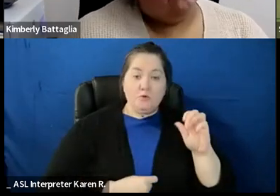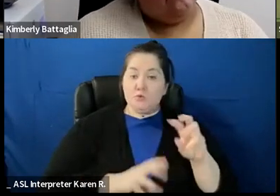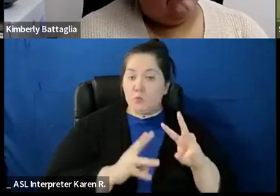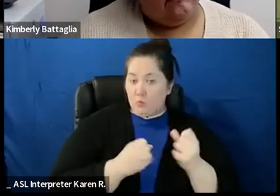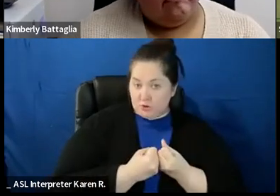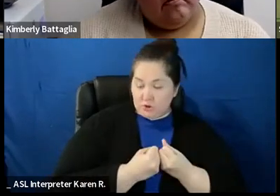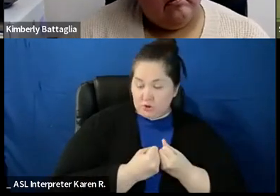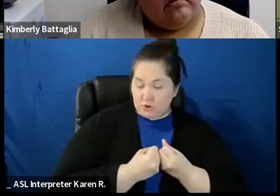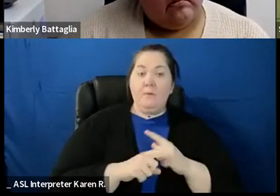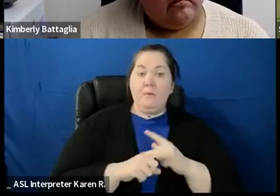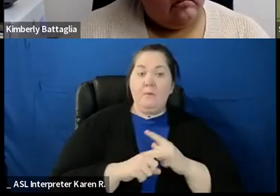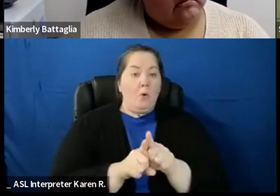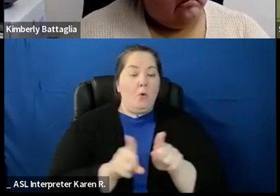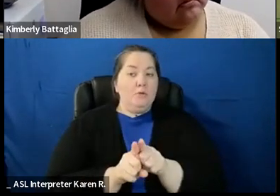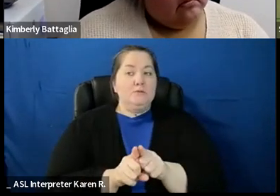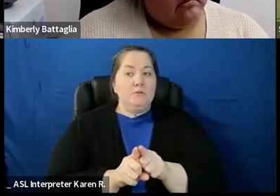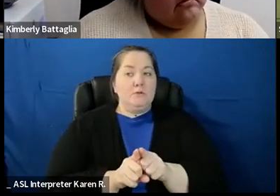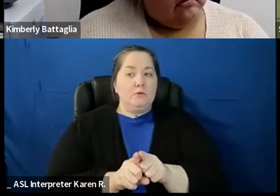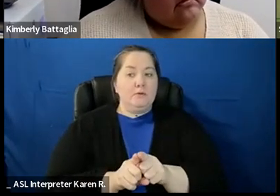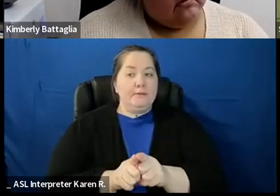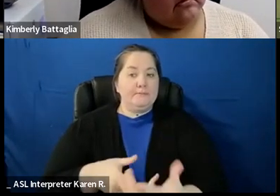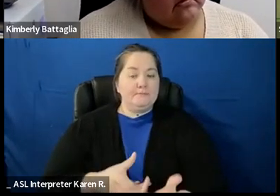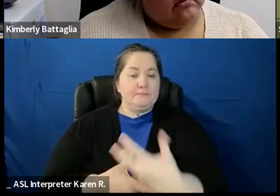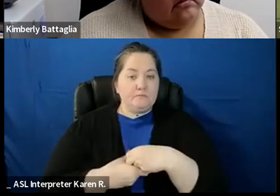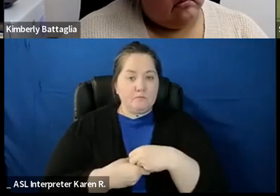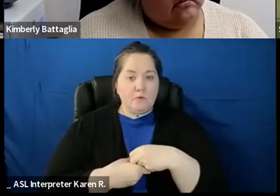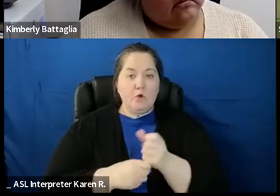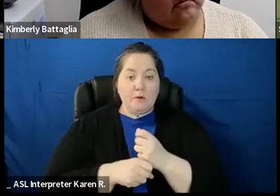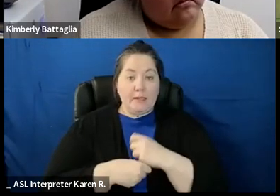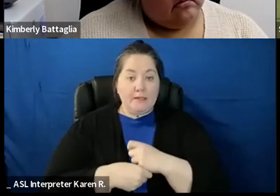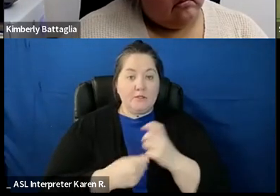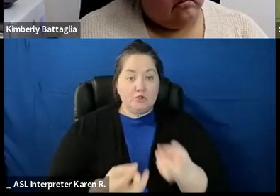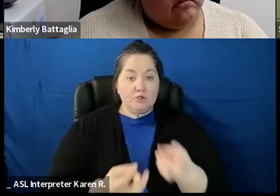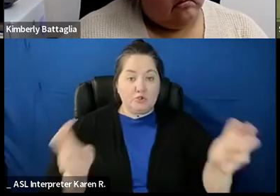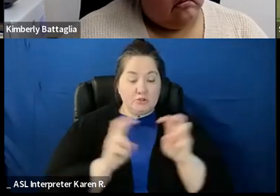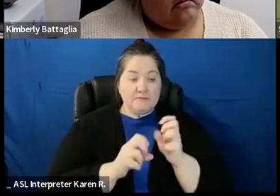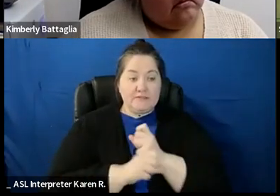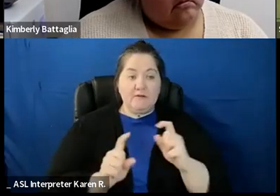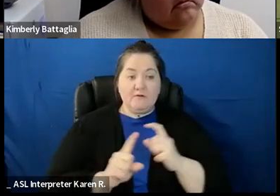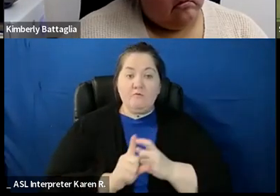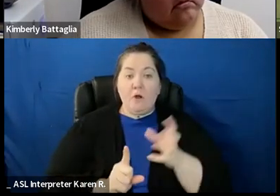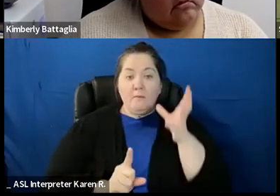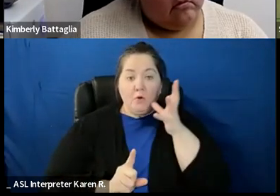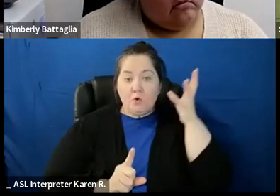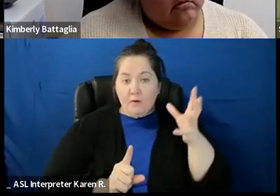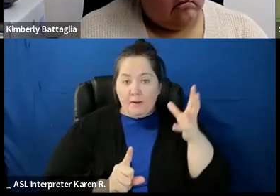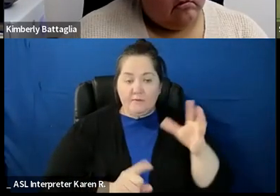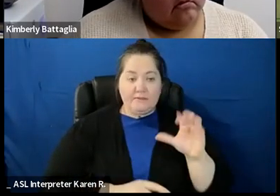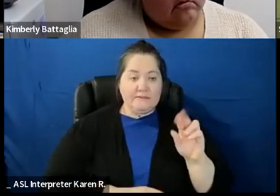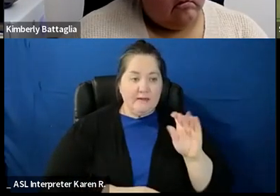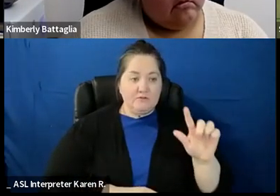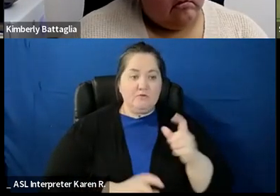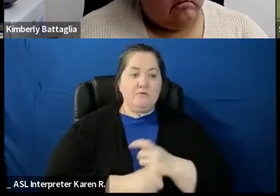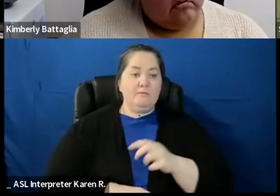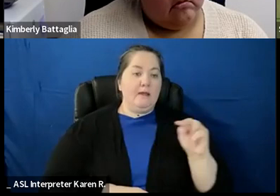took the creating a circle of safety from the Grandmothers Council off the MIWSAC